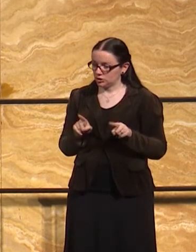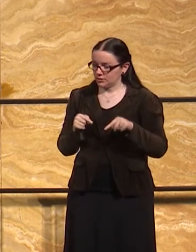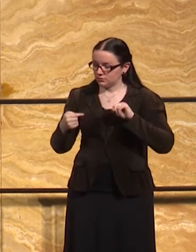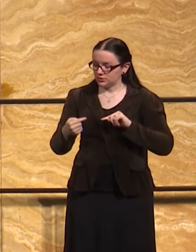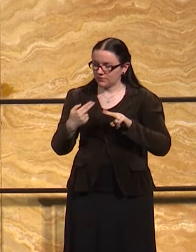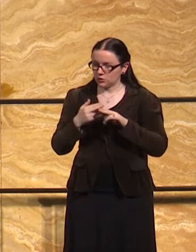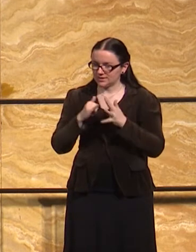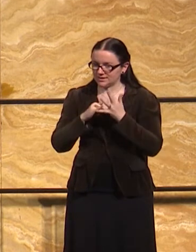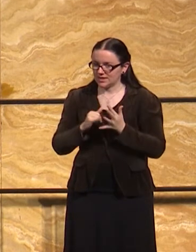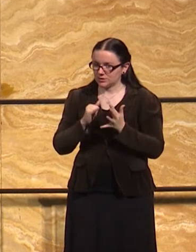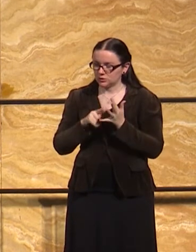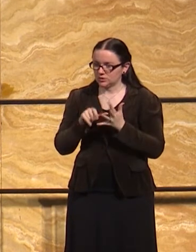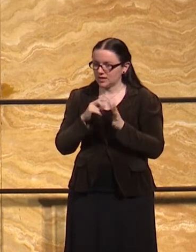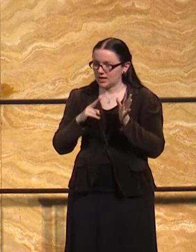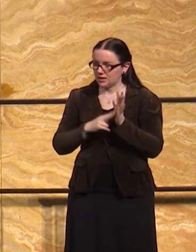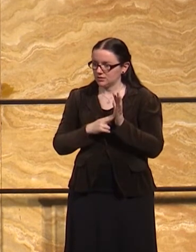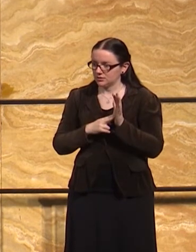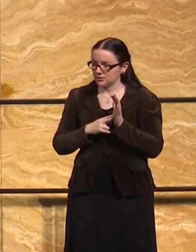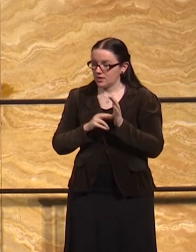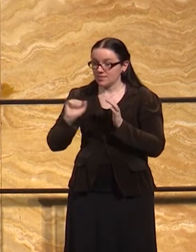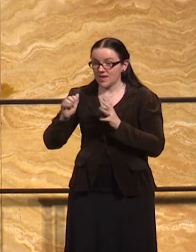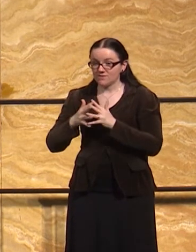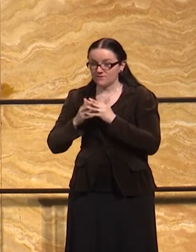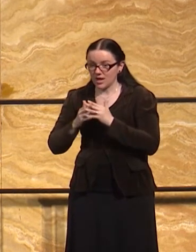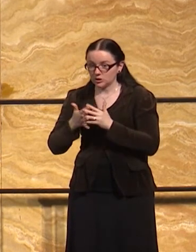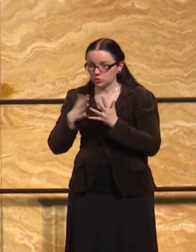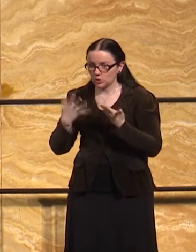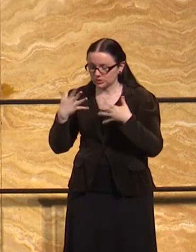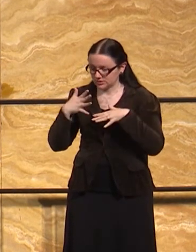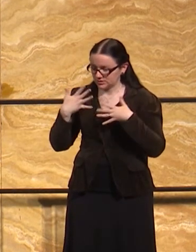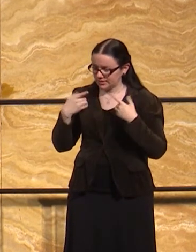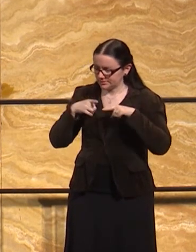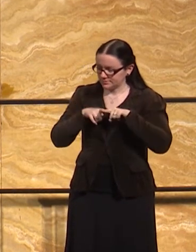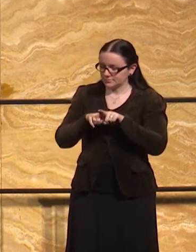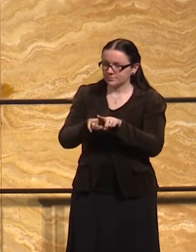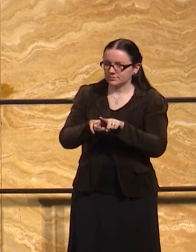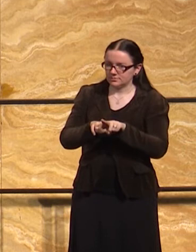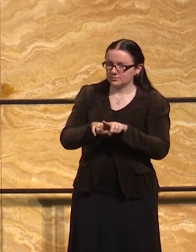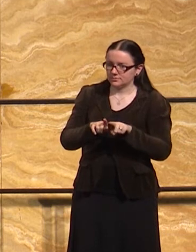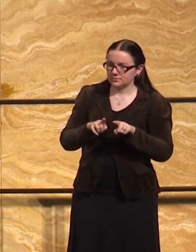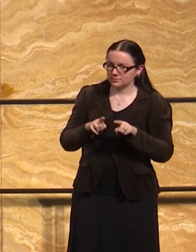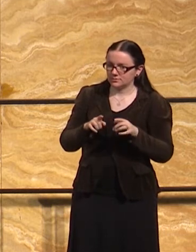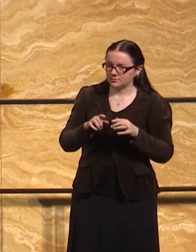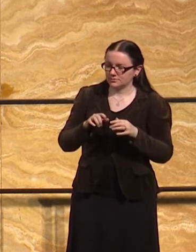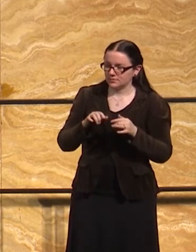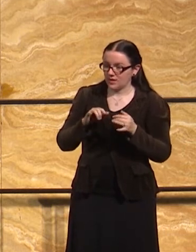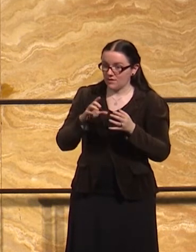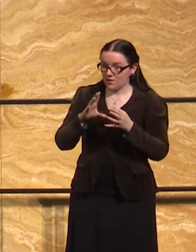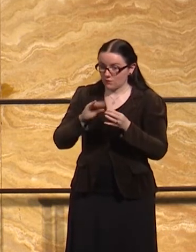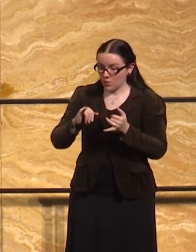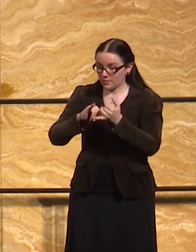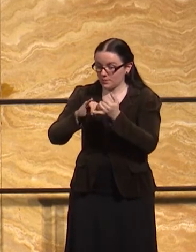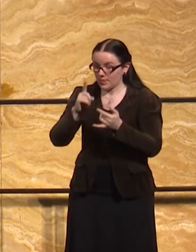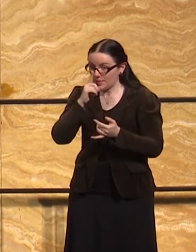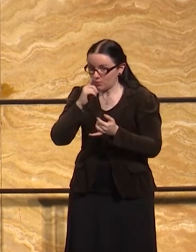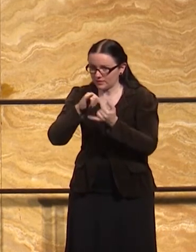the, what do you call it, the values that we're talking about around the people of South Sudan and not around leaders. We